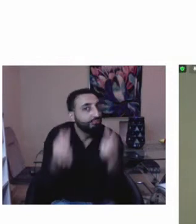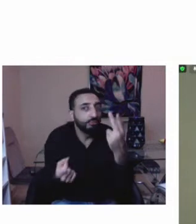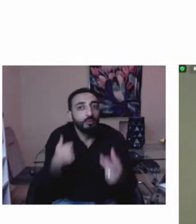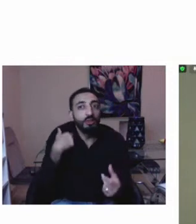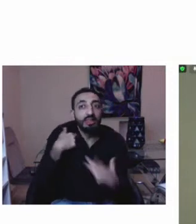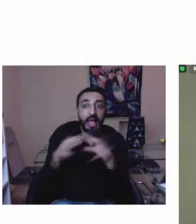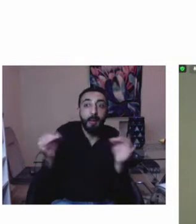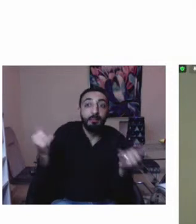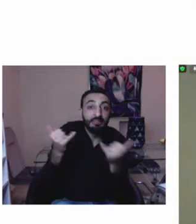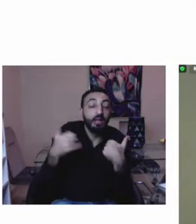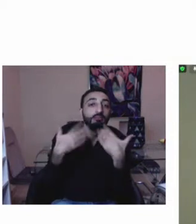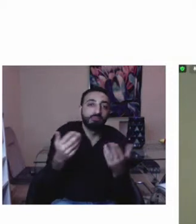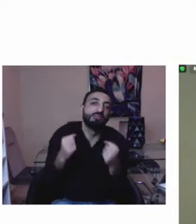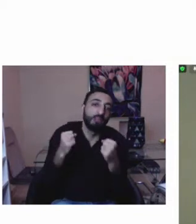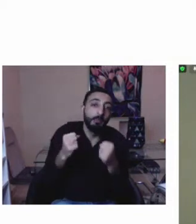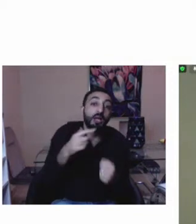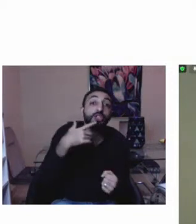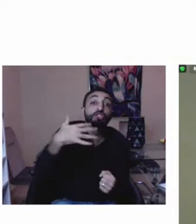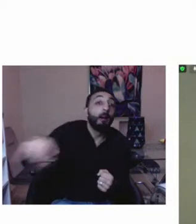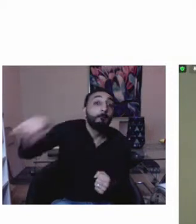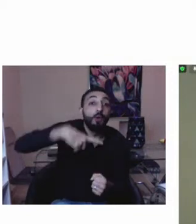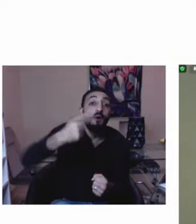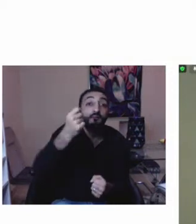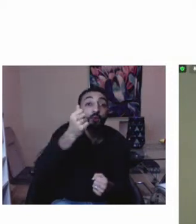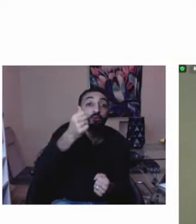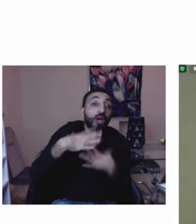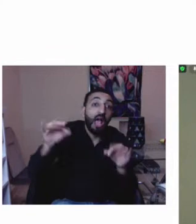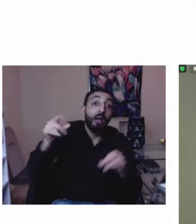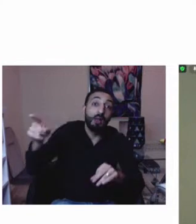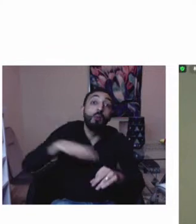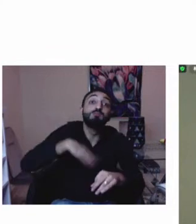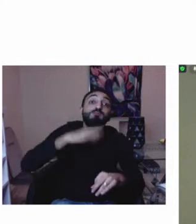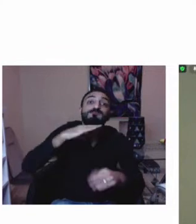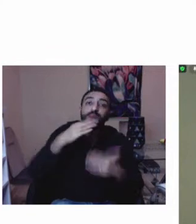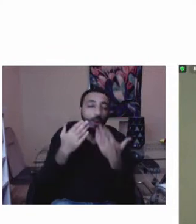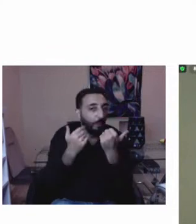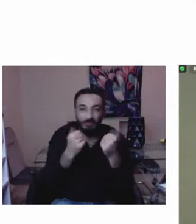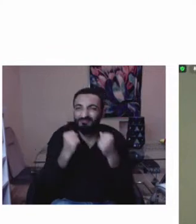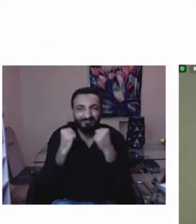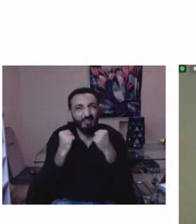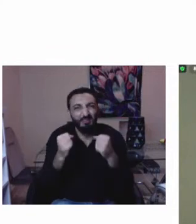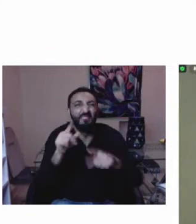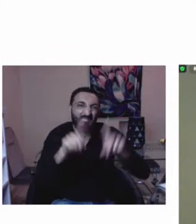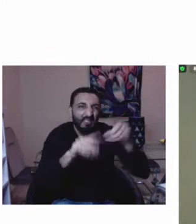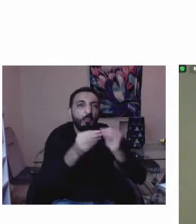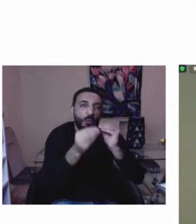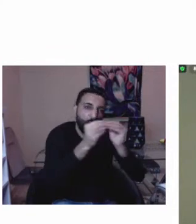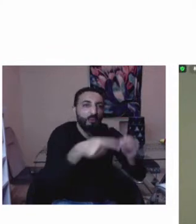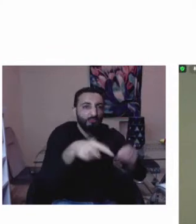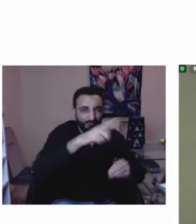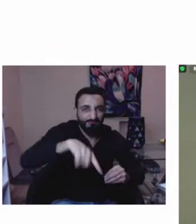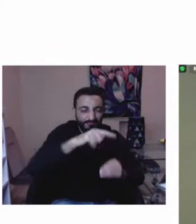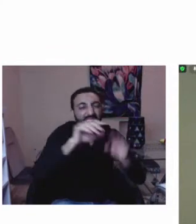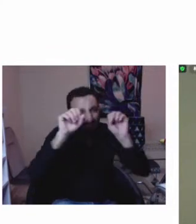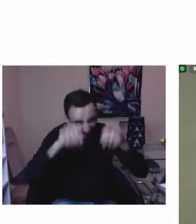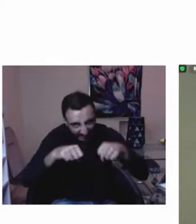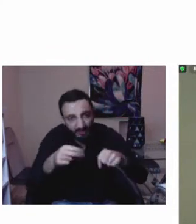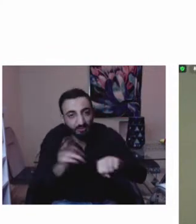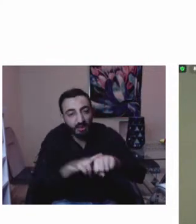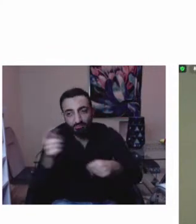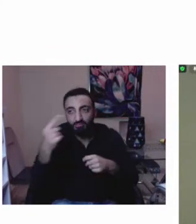of youth-led organizations. There are many differences between the eligibility